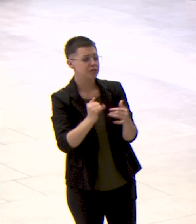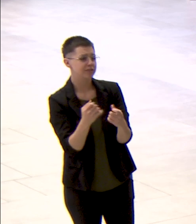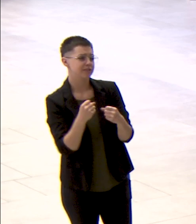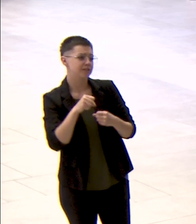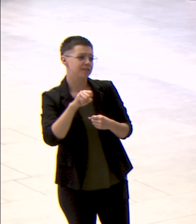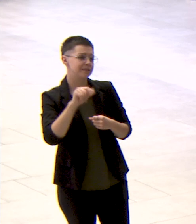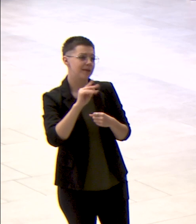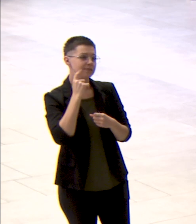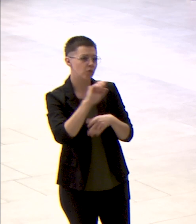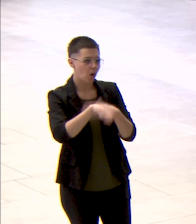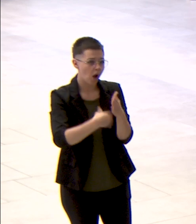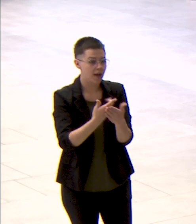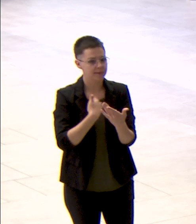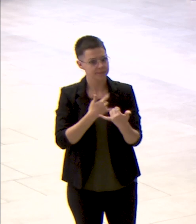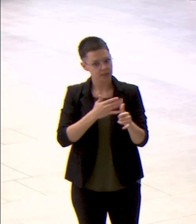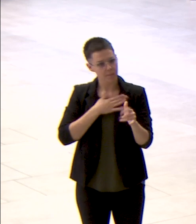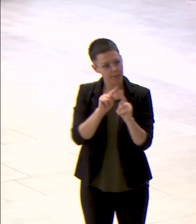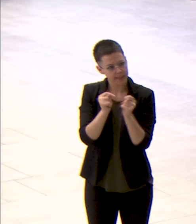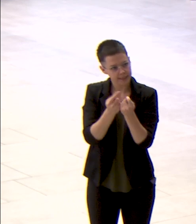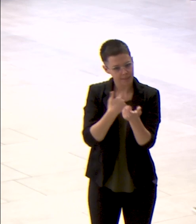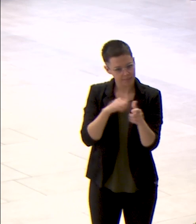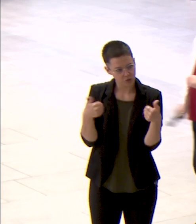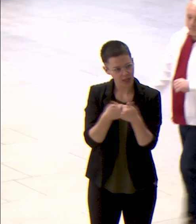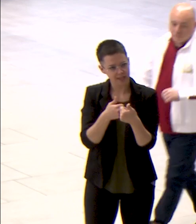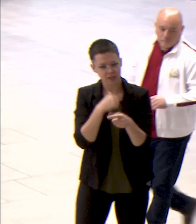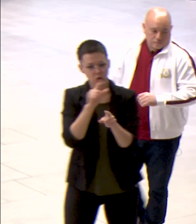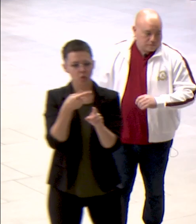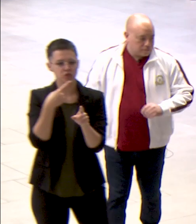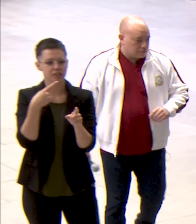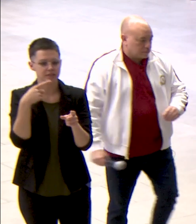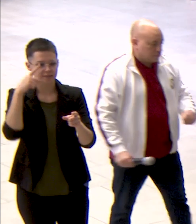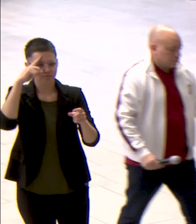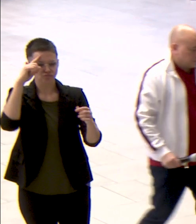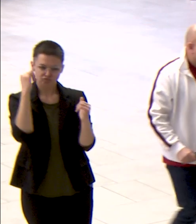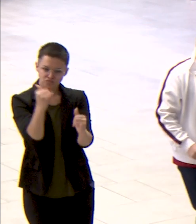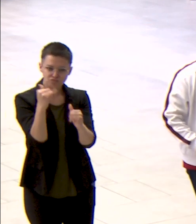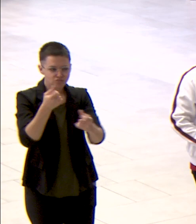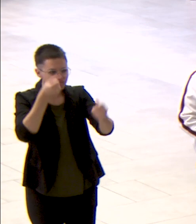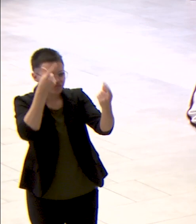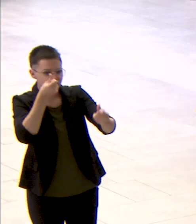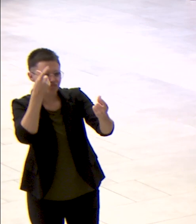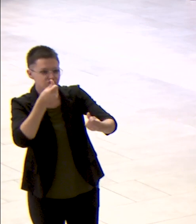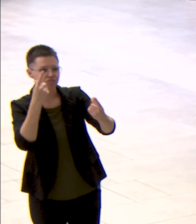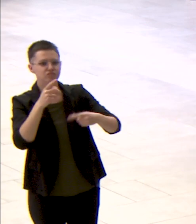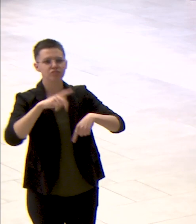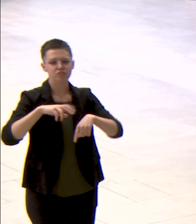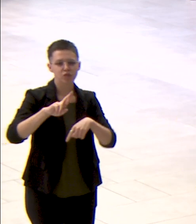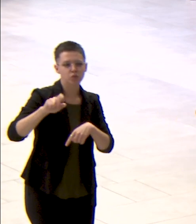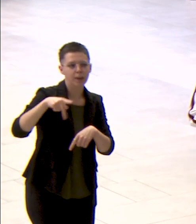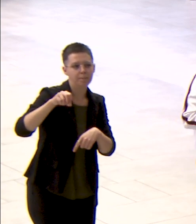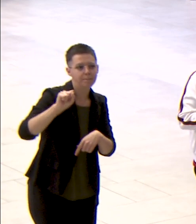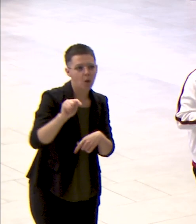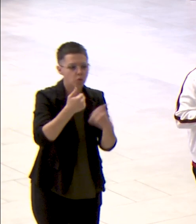constantly challenging the team, like, don't just be an echo chamber. Don't just repost, you know, we all repost and share content from other